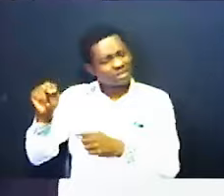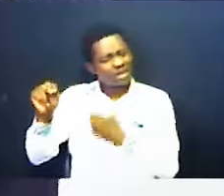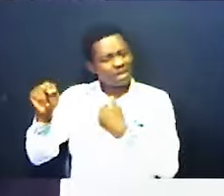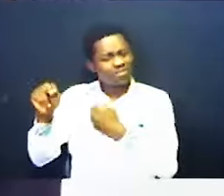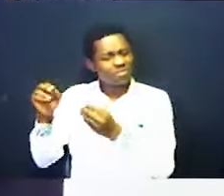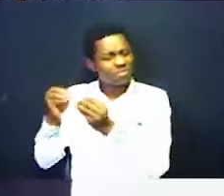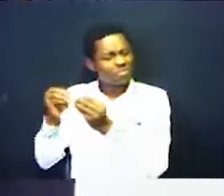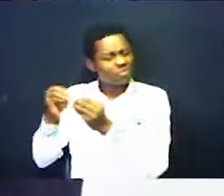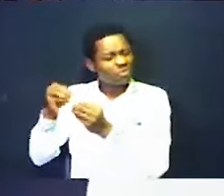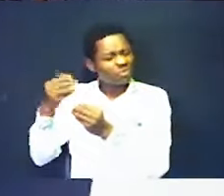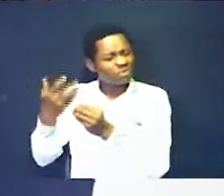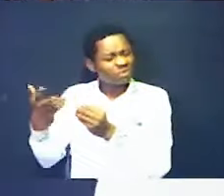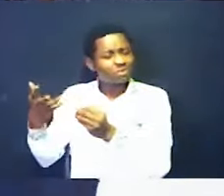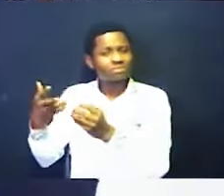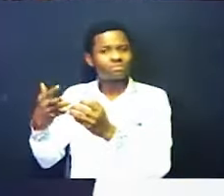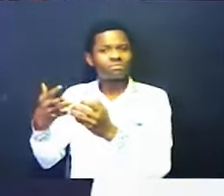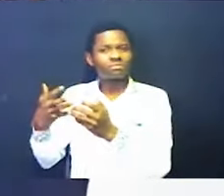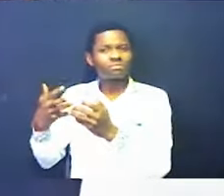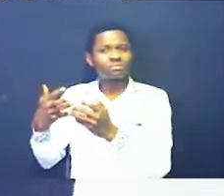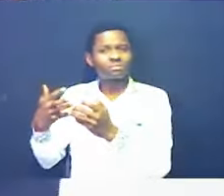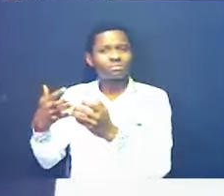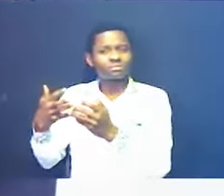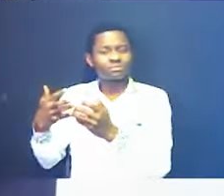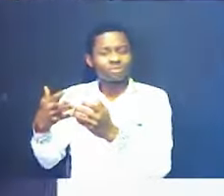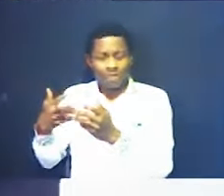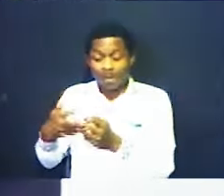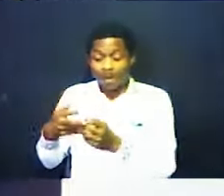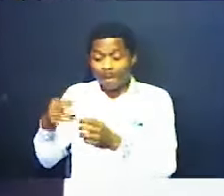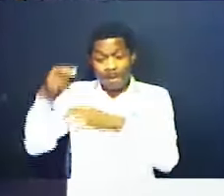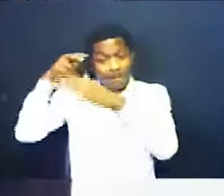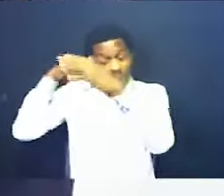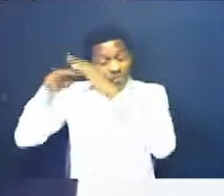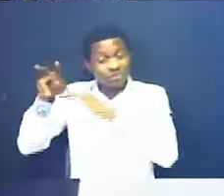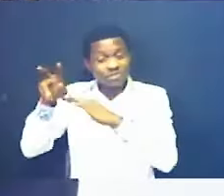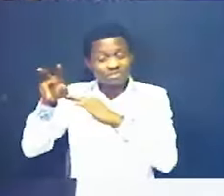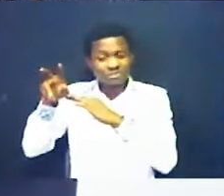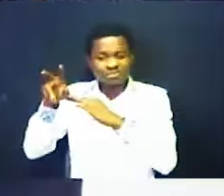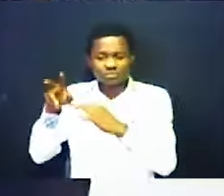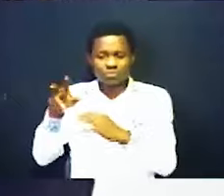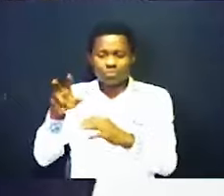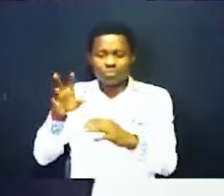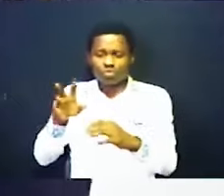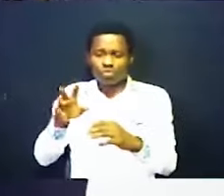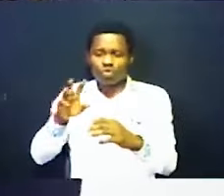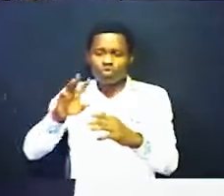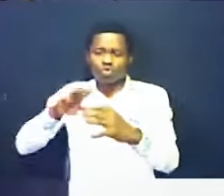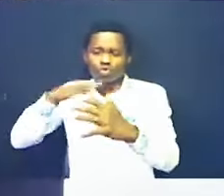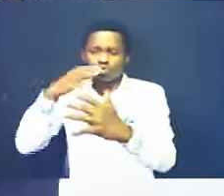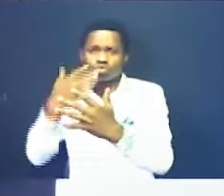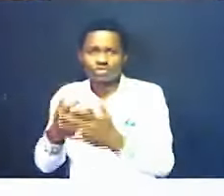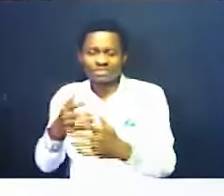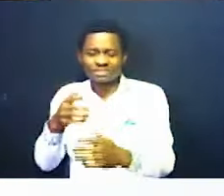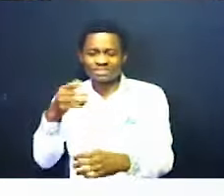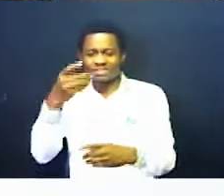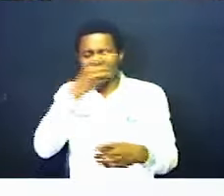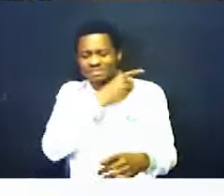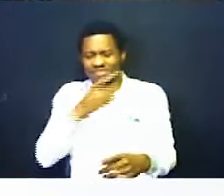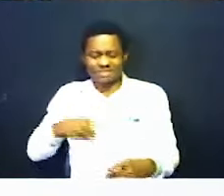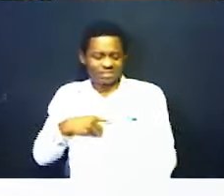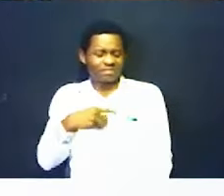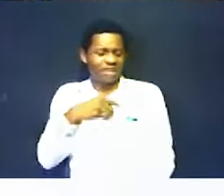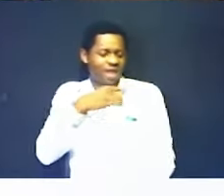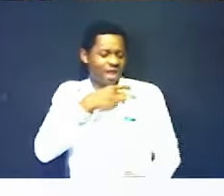the prophet Nathan got to David's heart, not only because of how he spoke.